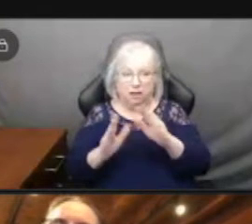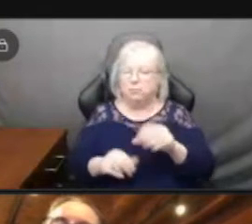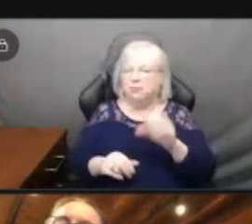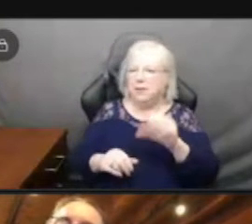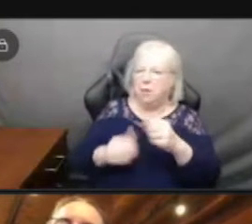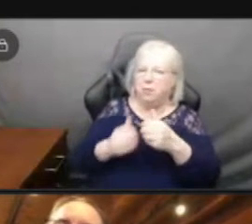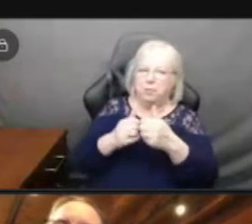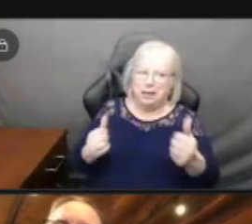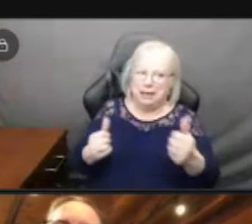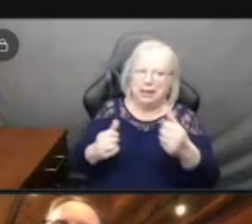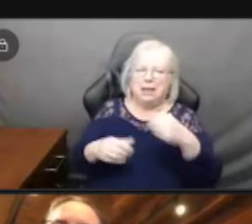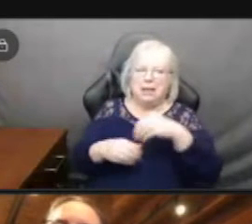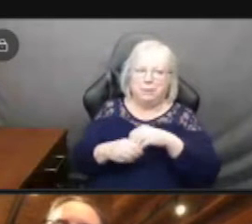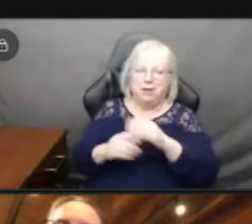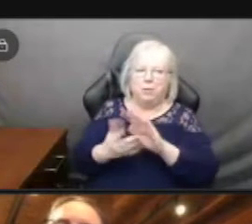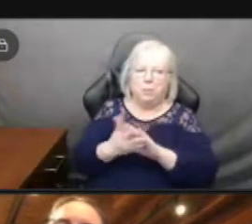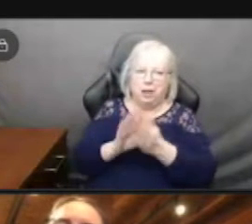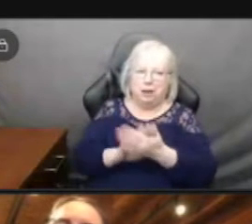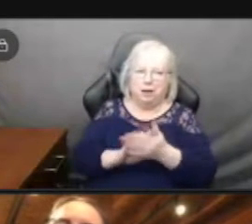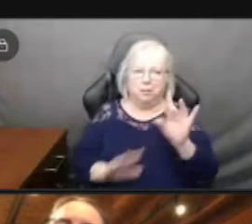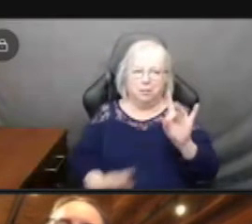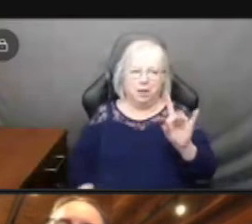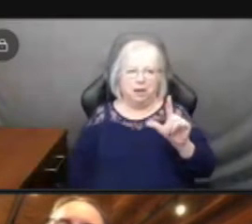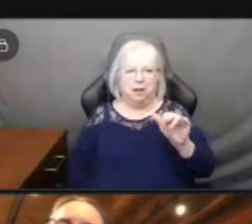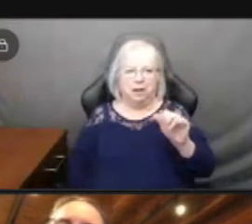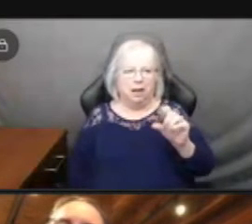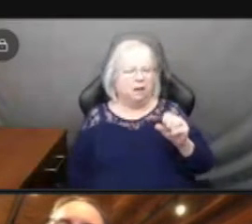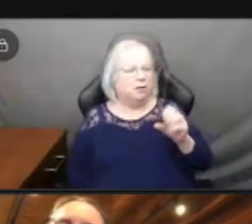8 lots. Okay, thank you.